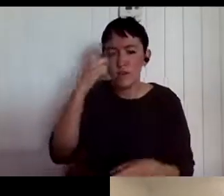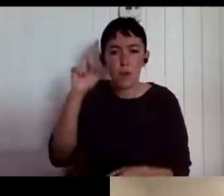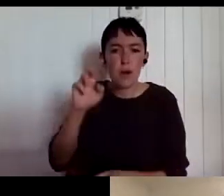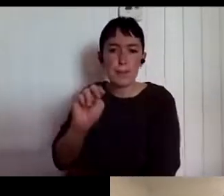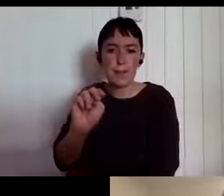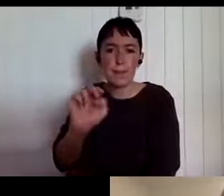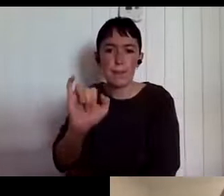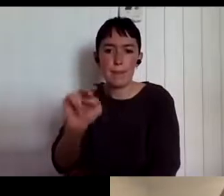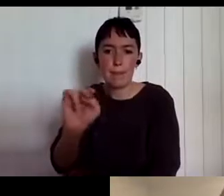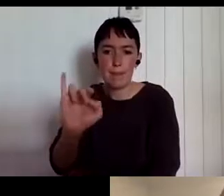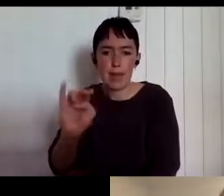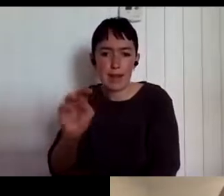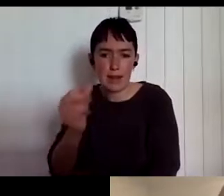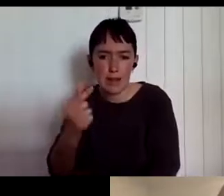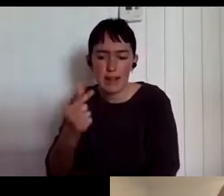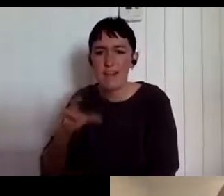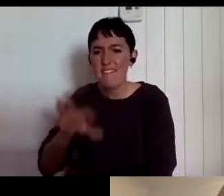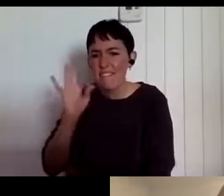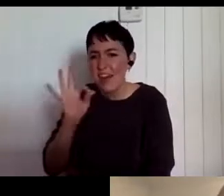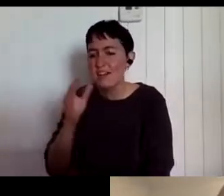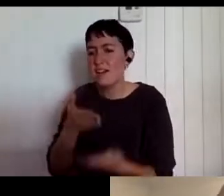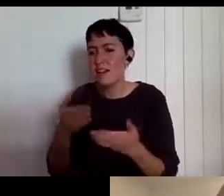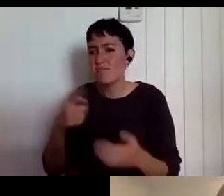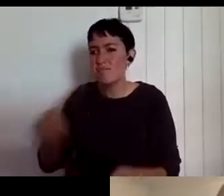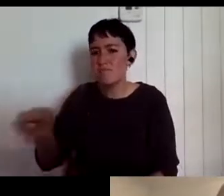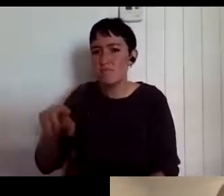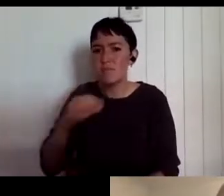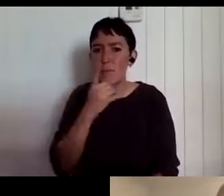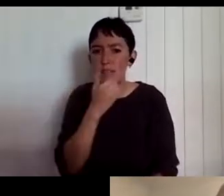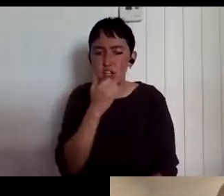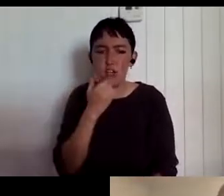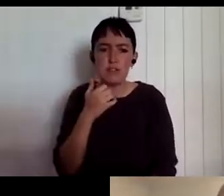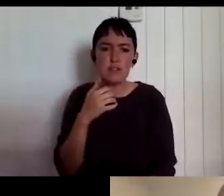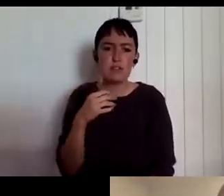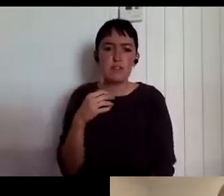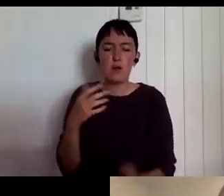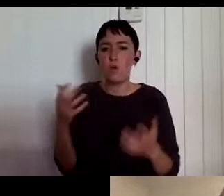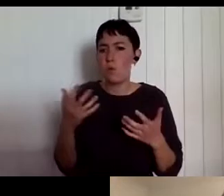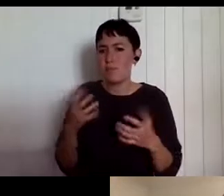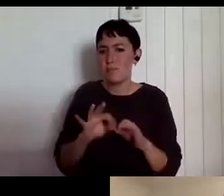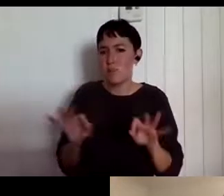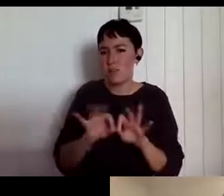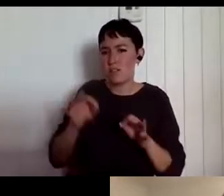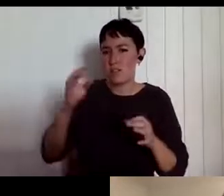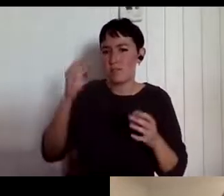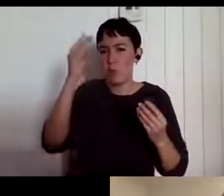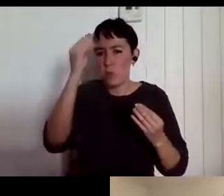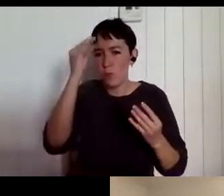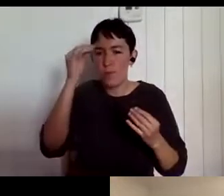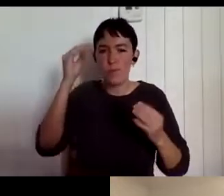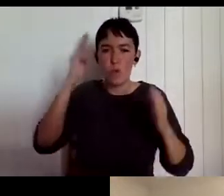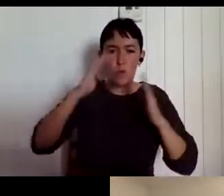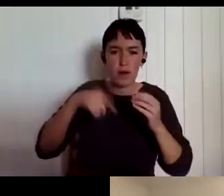the ingredients for the batteries affect environments and all of that? Like what do we have to worry about there? Yeah. So